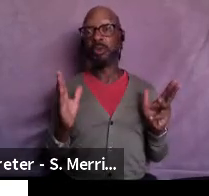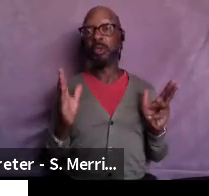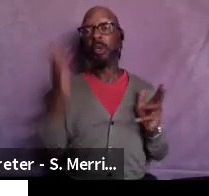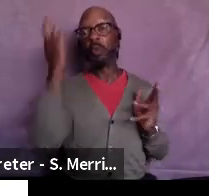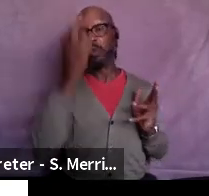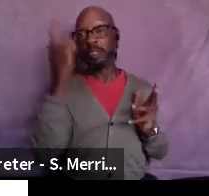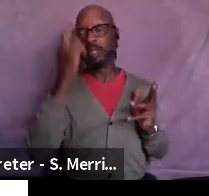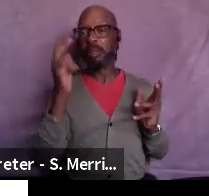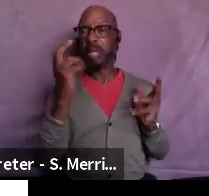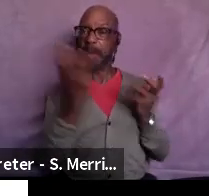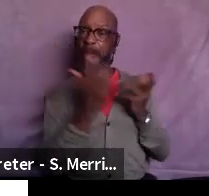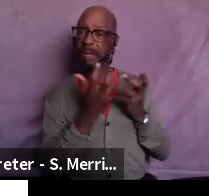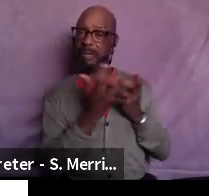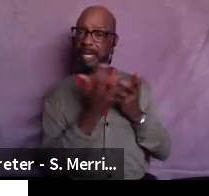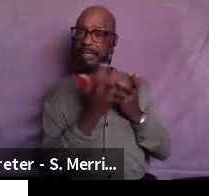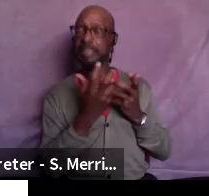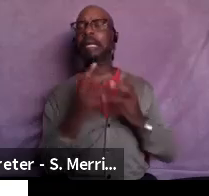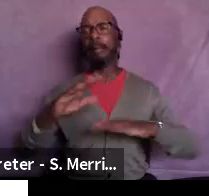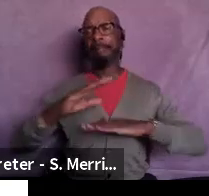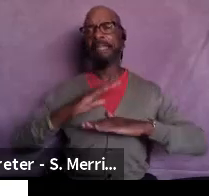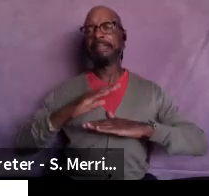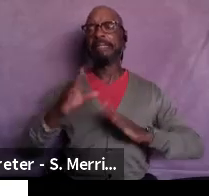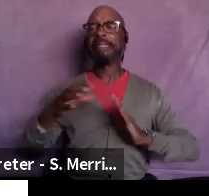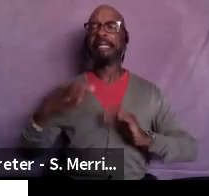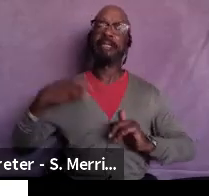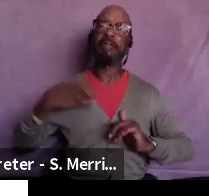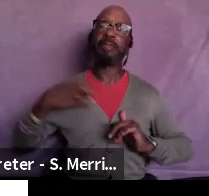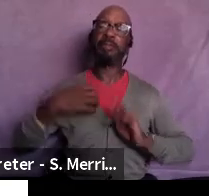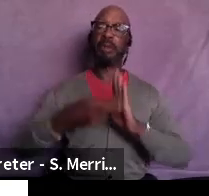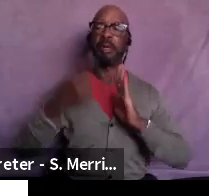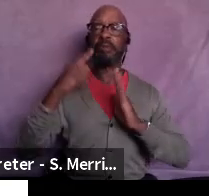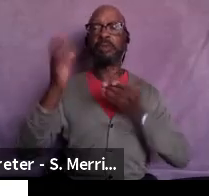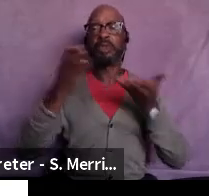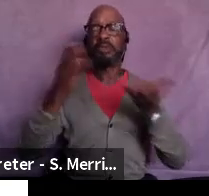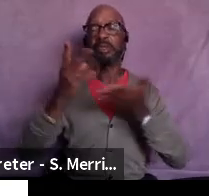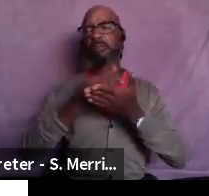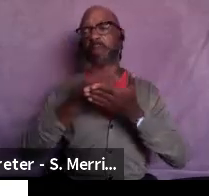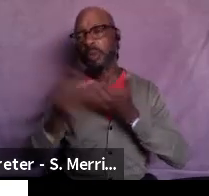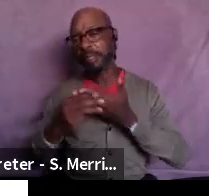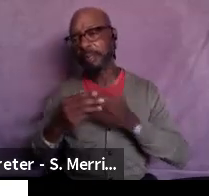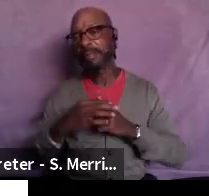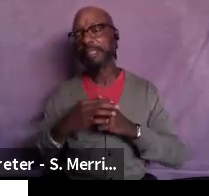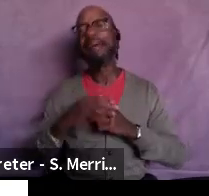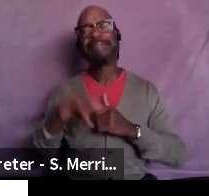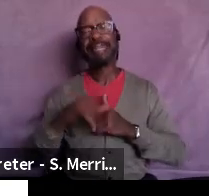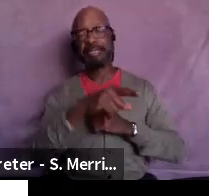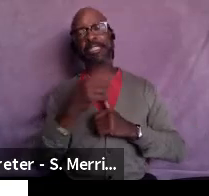modifications, meets the essential eligibility requirements for the services, programs that she